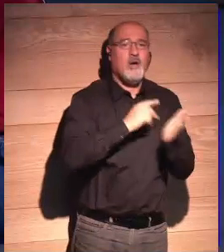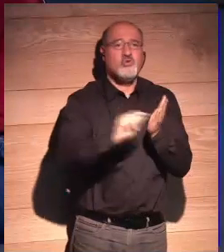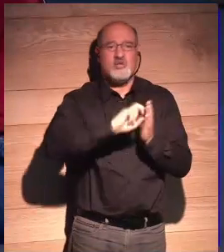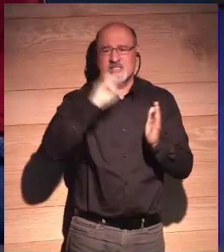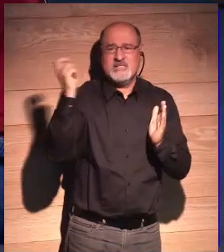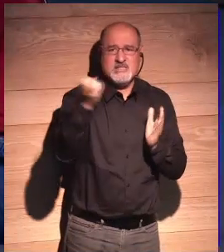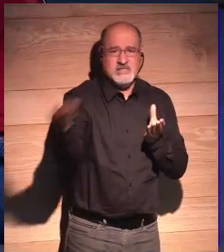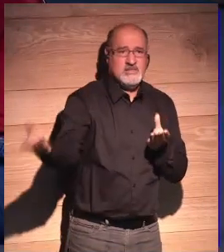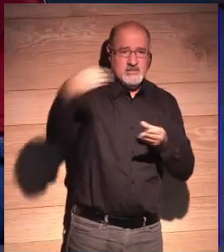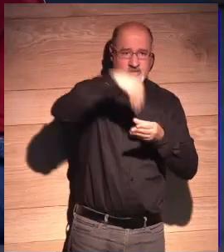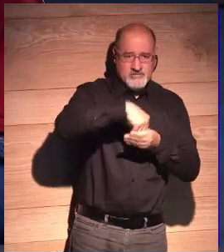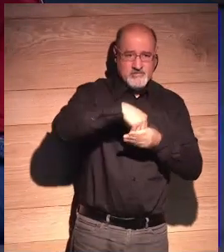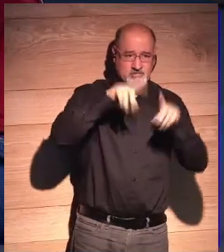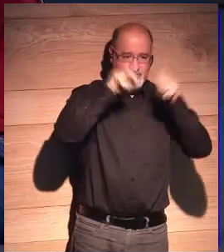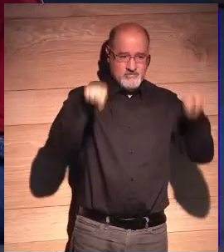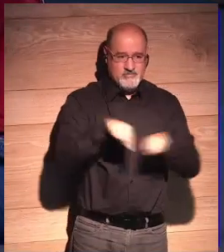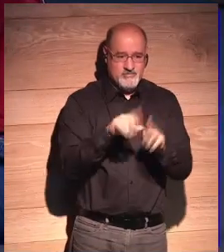collection of